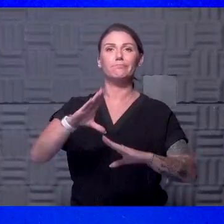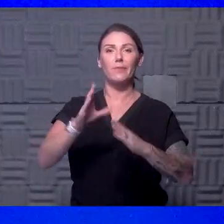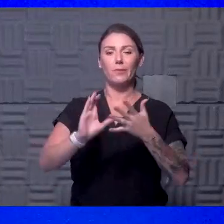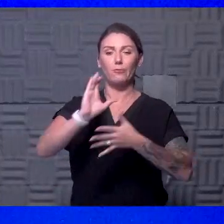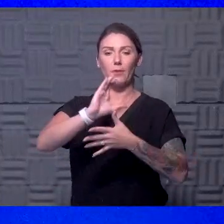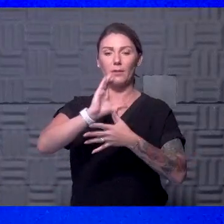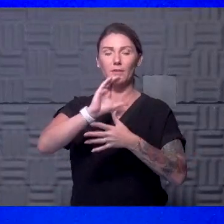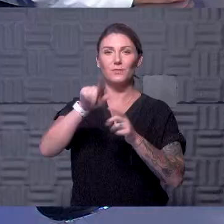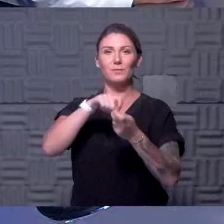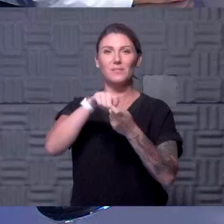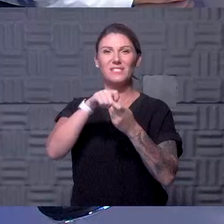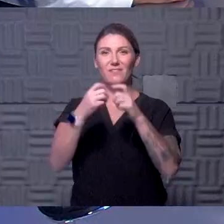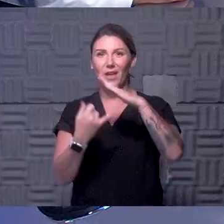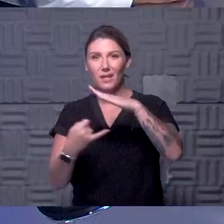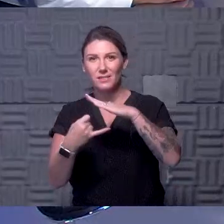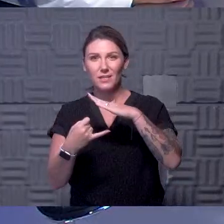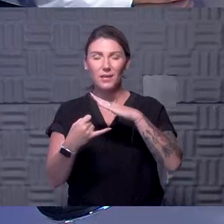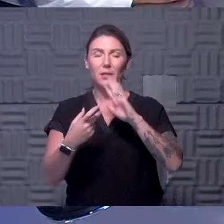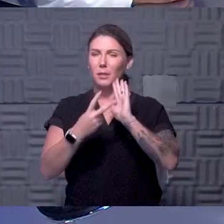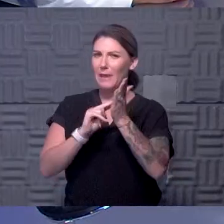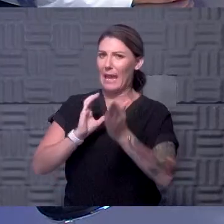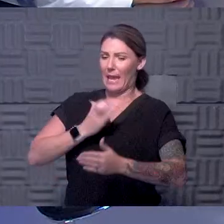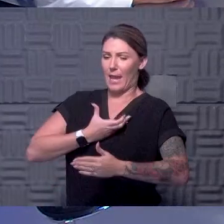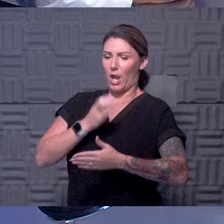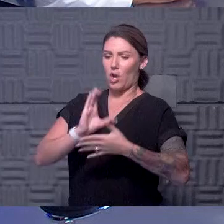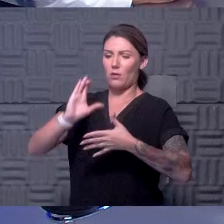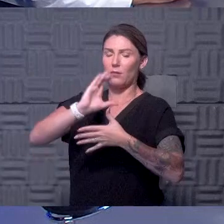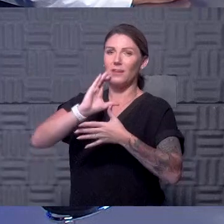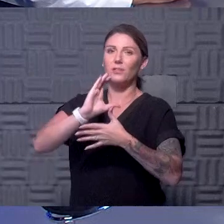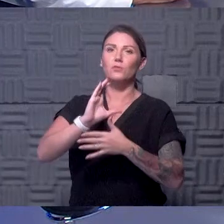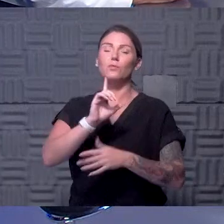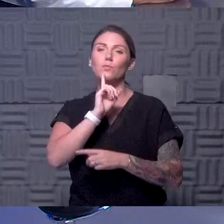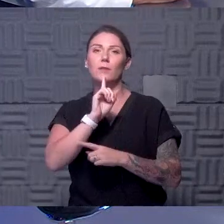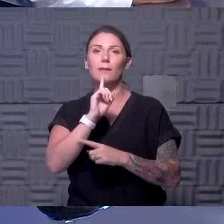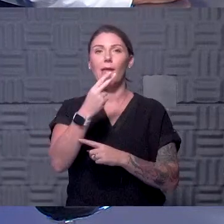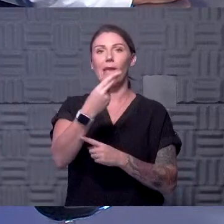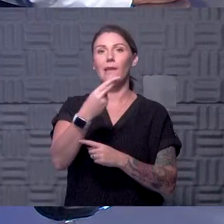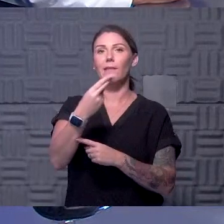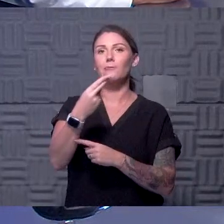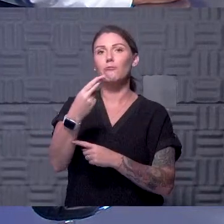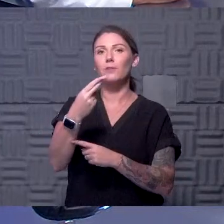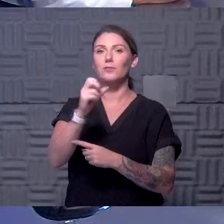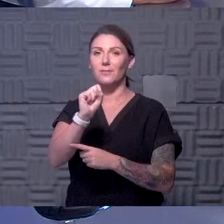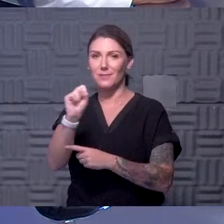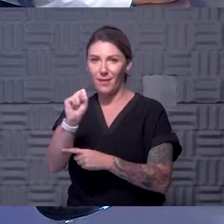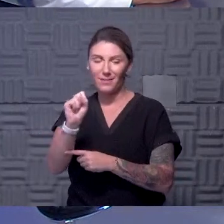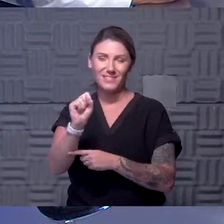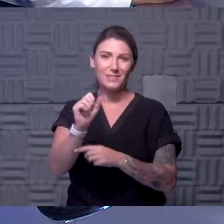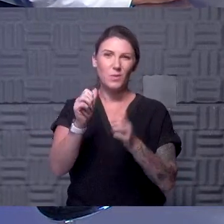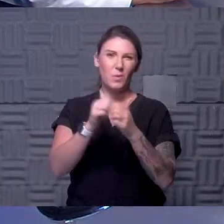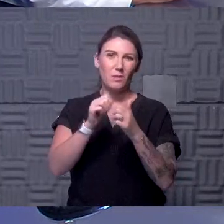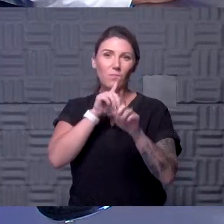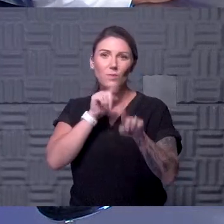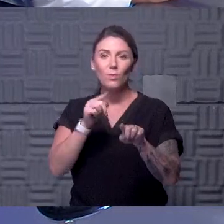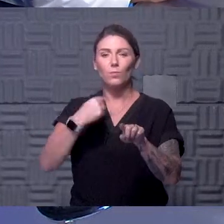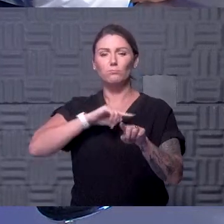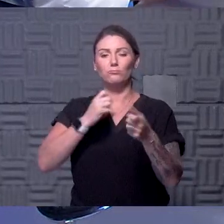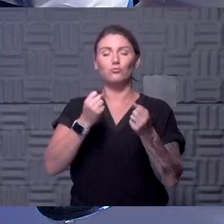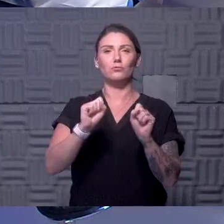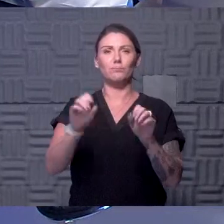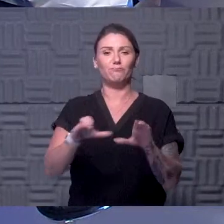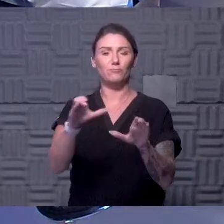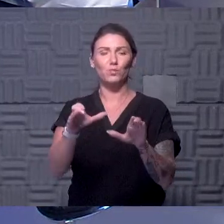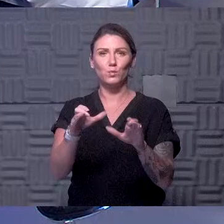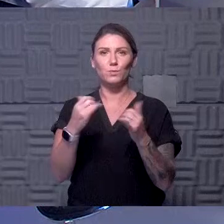certain isolation And we precautions. say our criteria. They're really HHS's criteria. They are, so we're yes. just following the letter of the law and reporting. So Yep. we're going to try and do this today. We're no